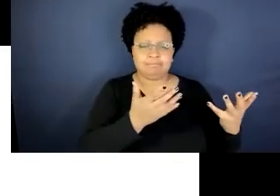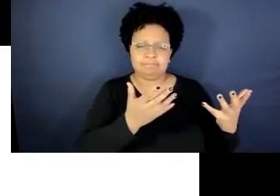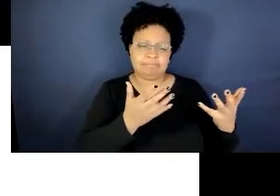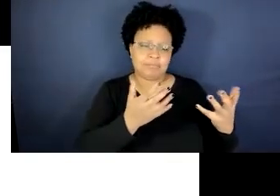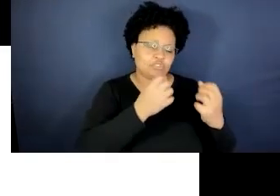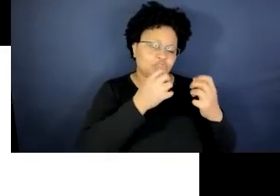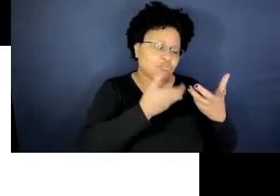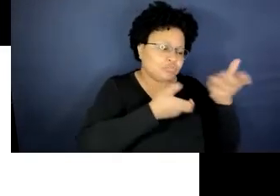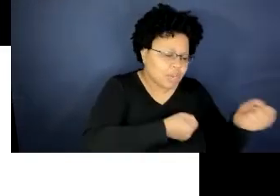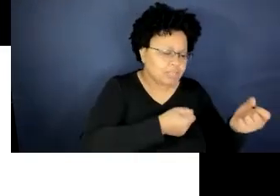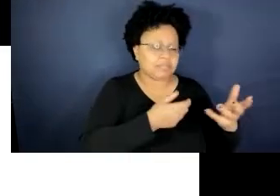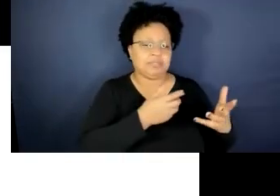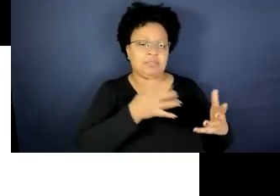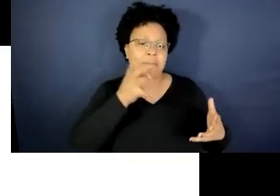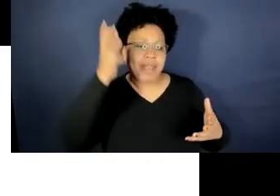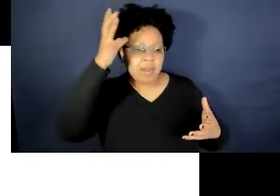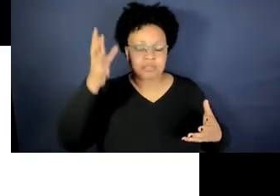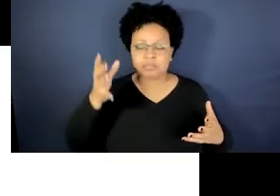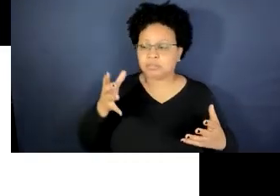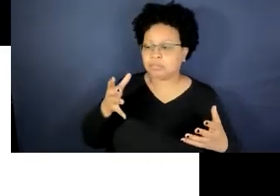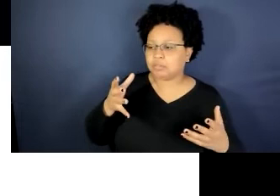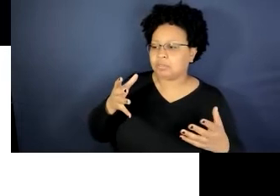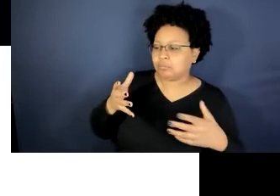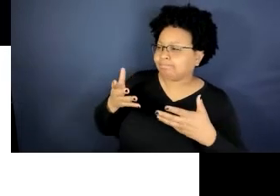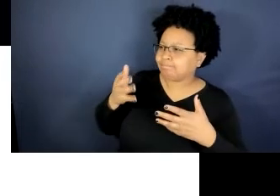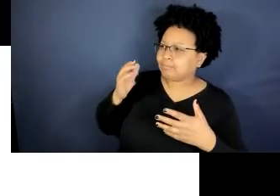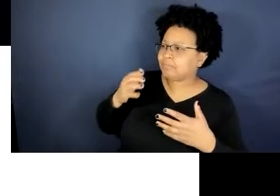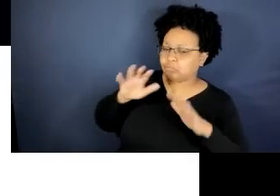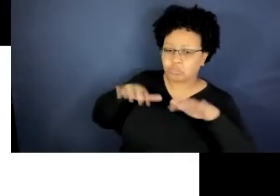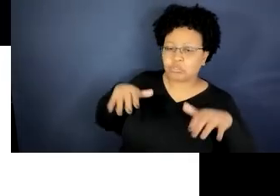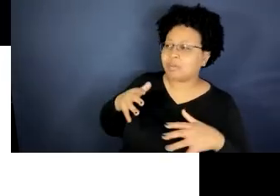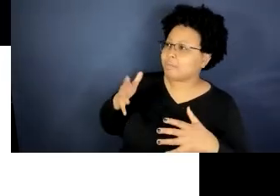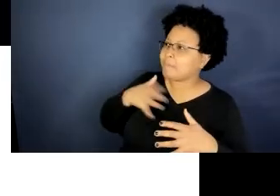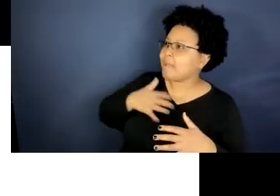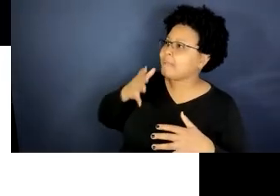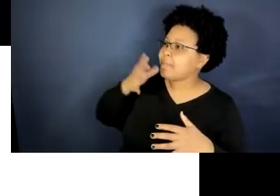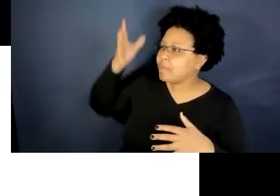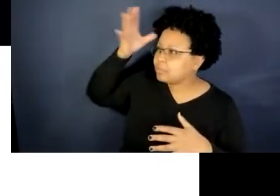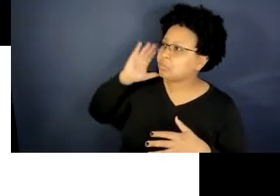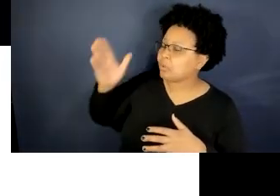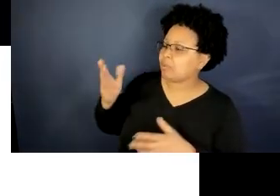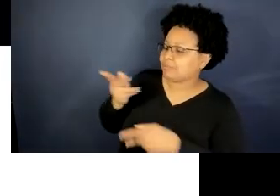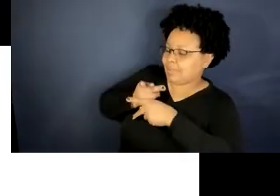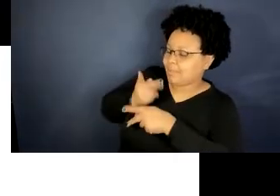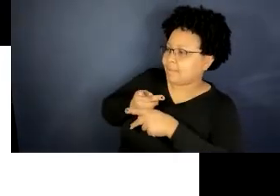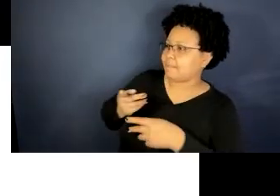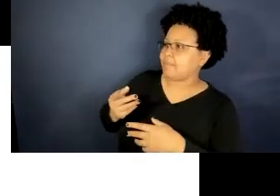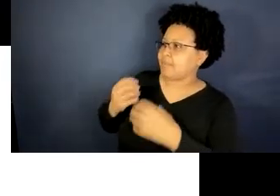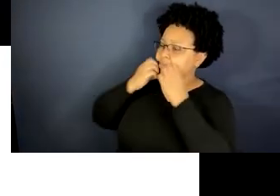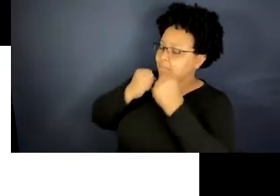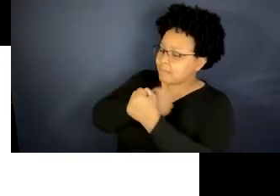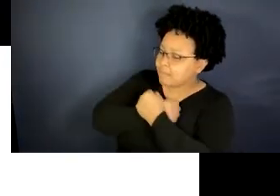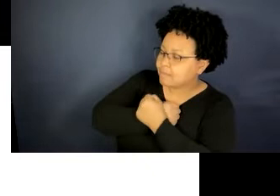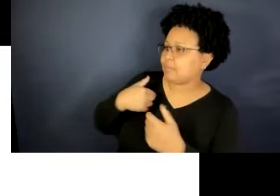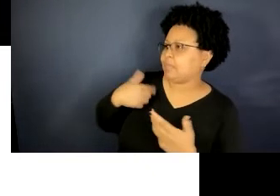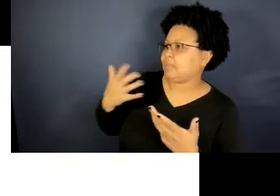will provide for them. What they need to thrive, they'll provide that, including love, acceptance,